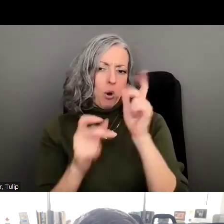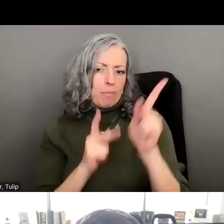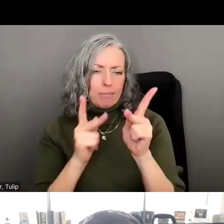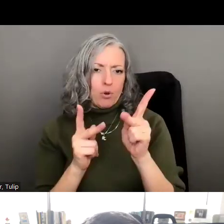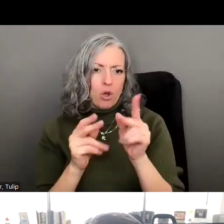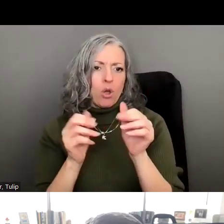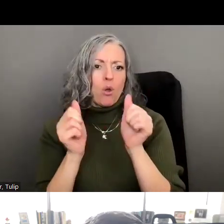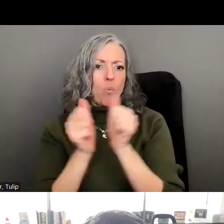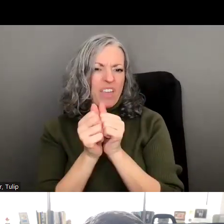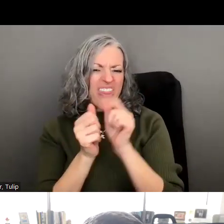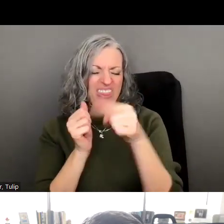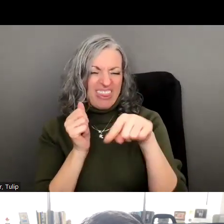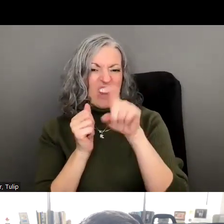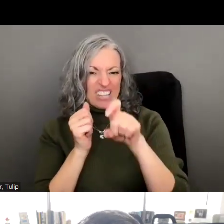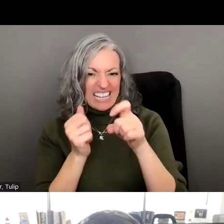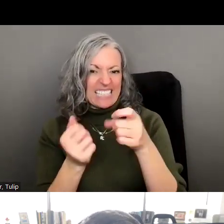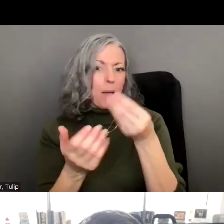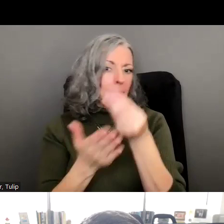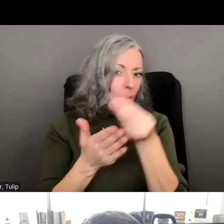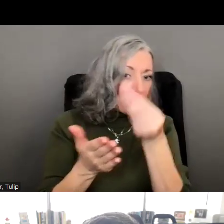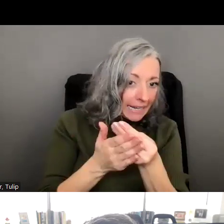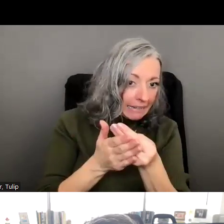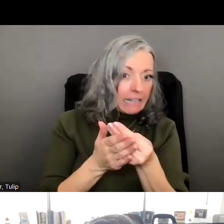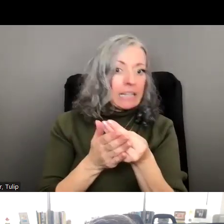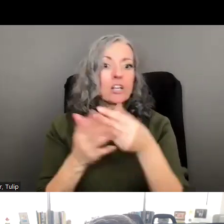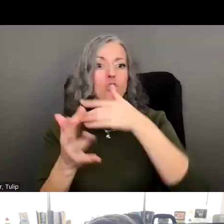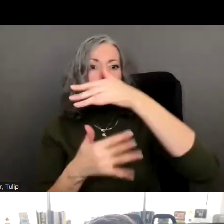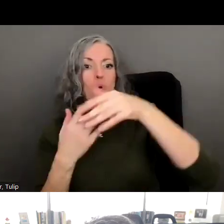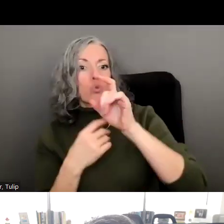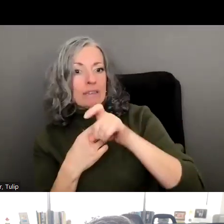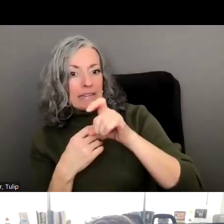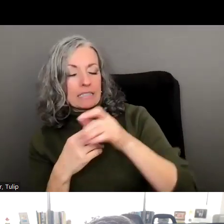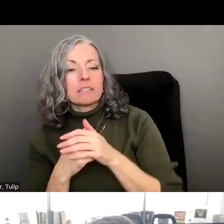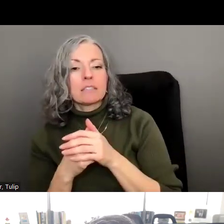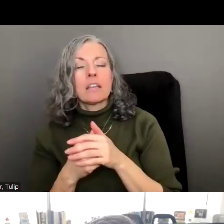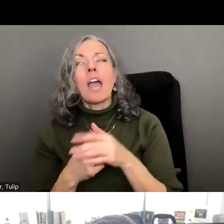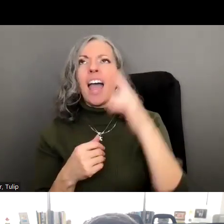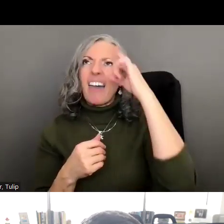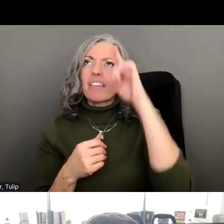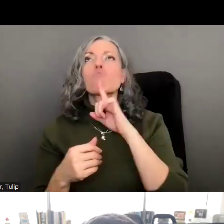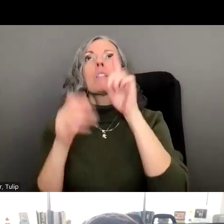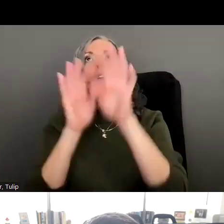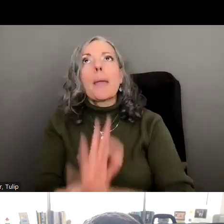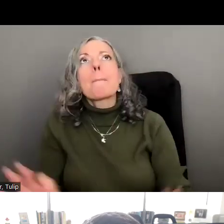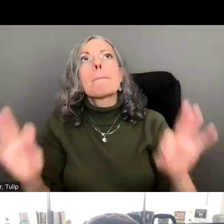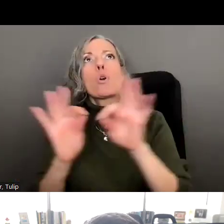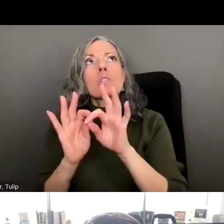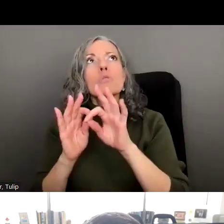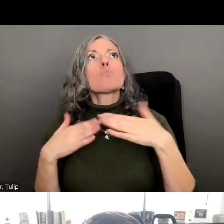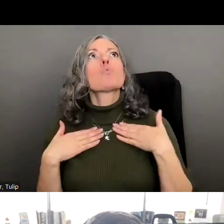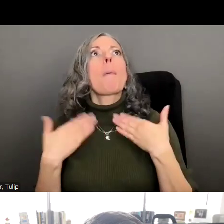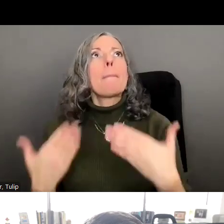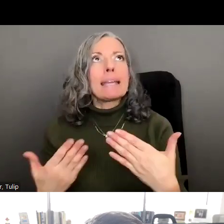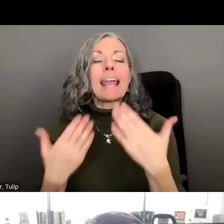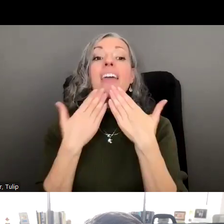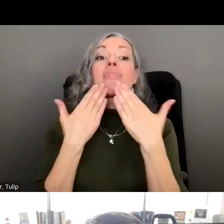economic and social needs through our area agencies on aging. And I think it's really important to both acknowledge and thank our